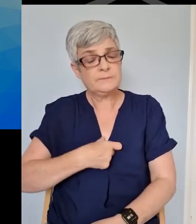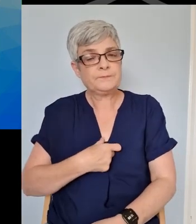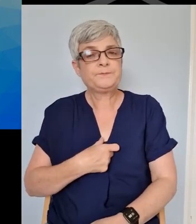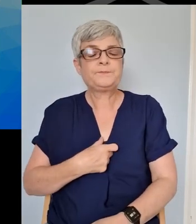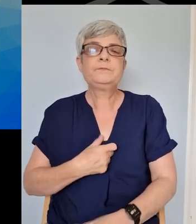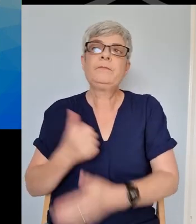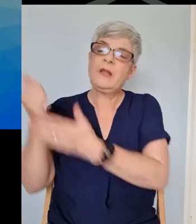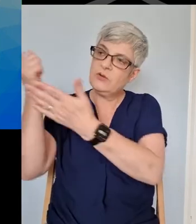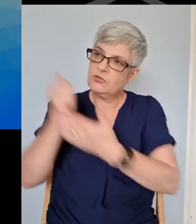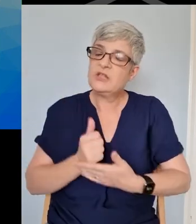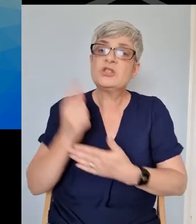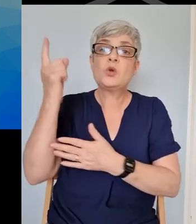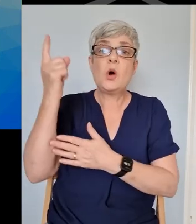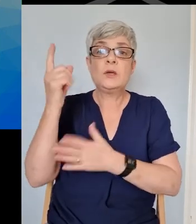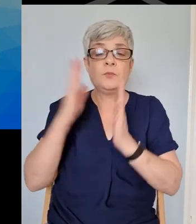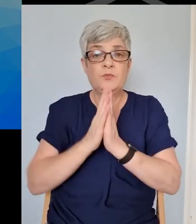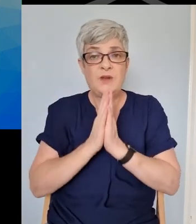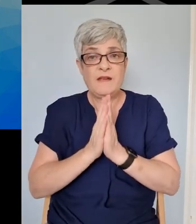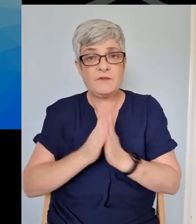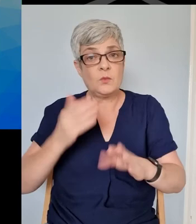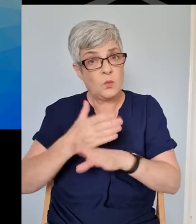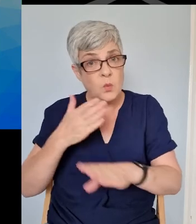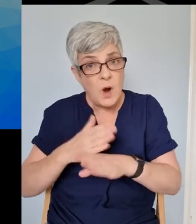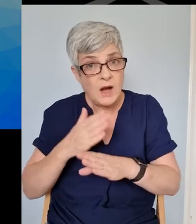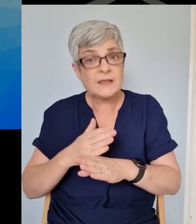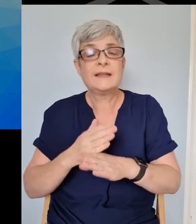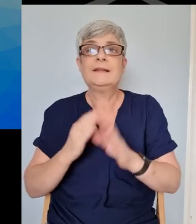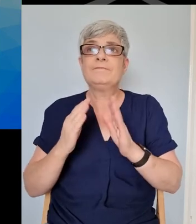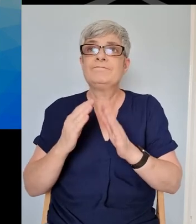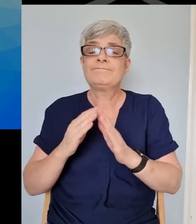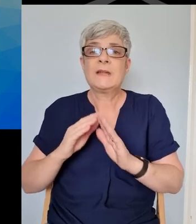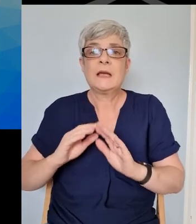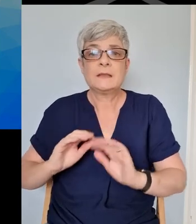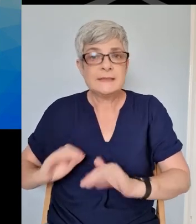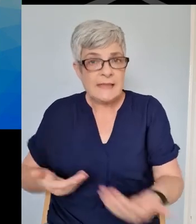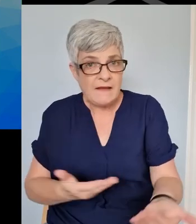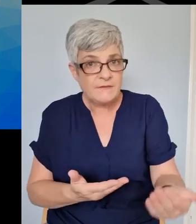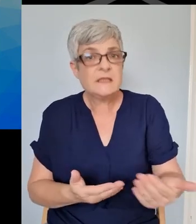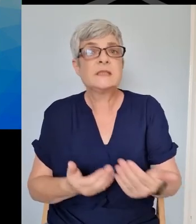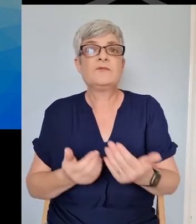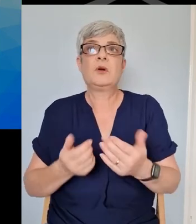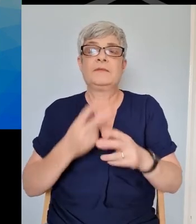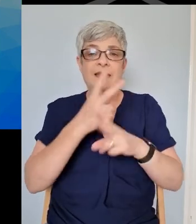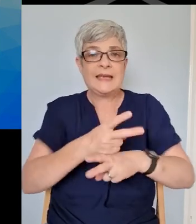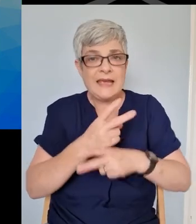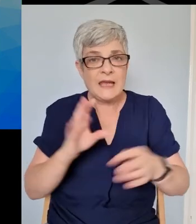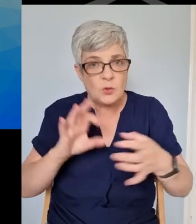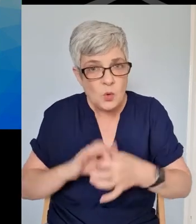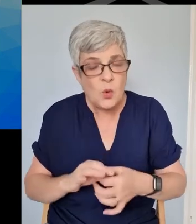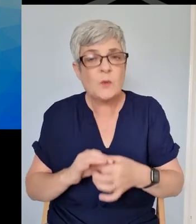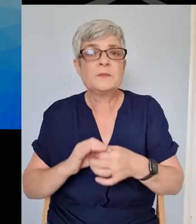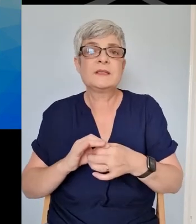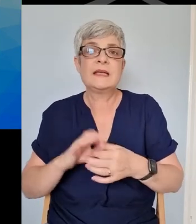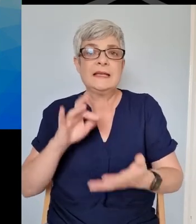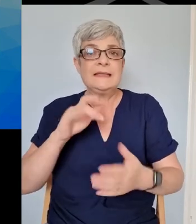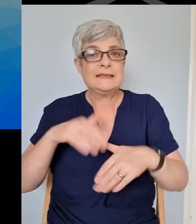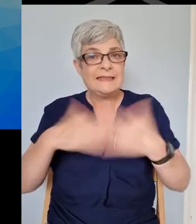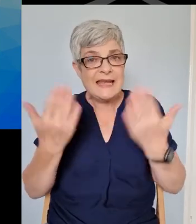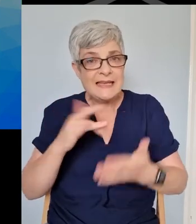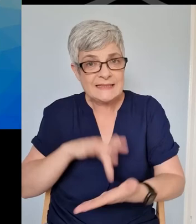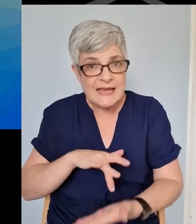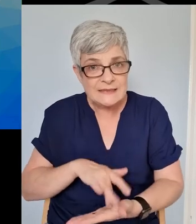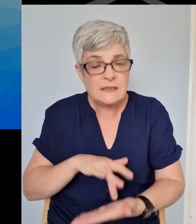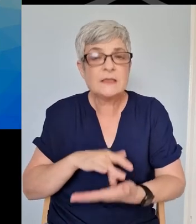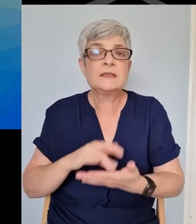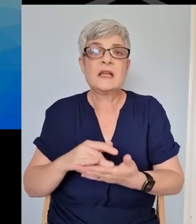Gracious God, we pray for the work and service of all care homes and day centres for elderly and sick people, and for those carers who look after family